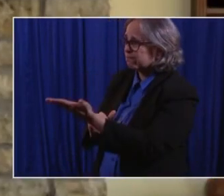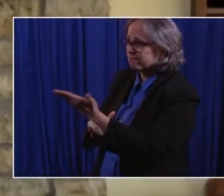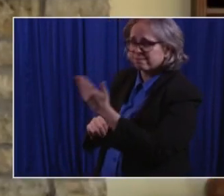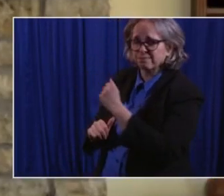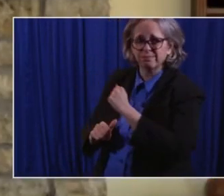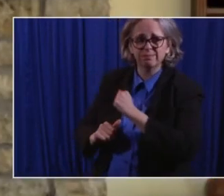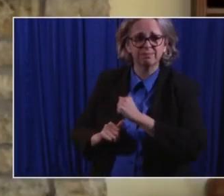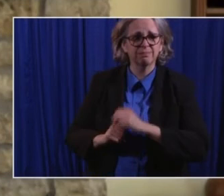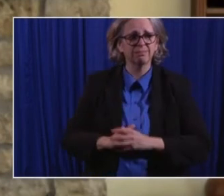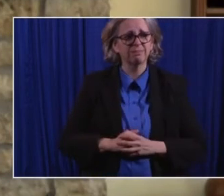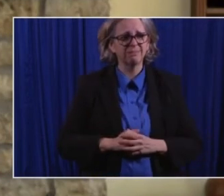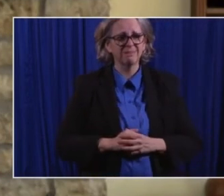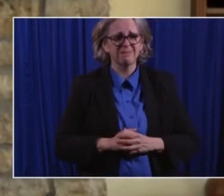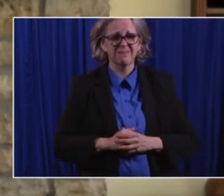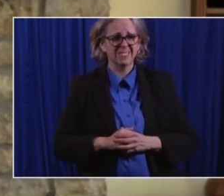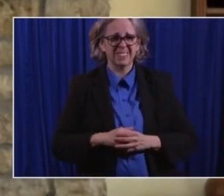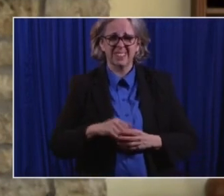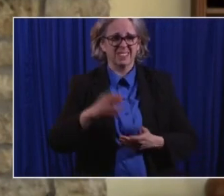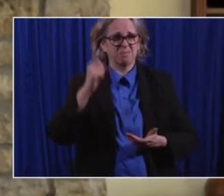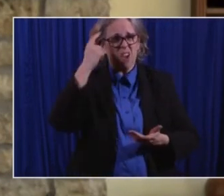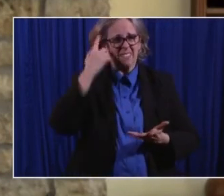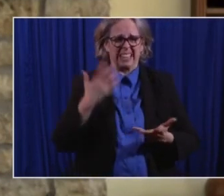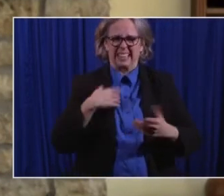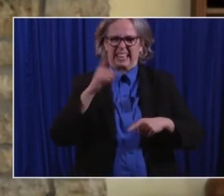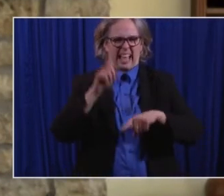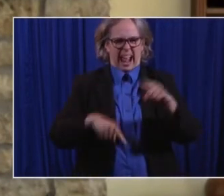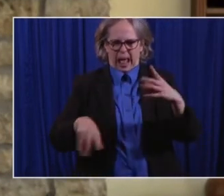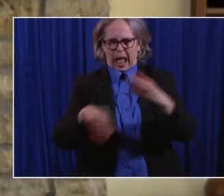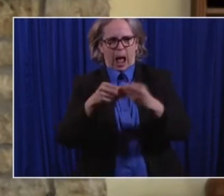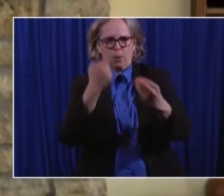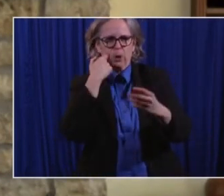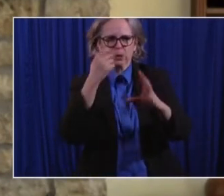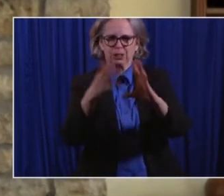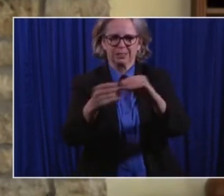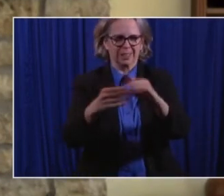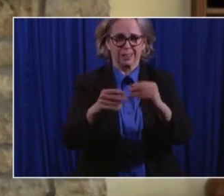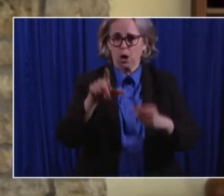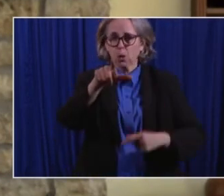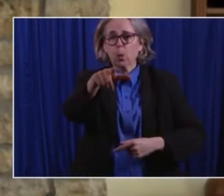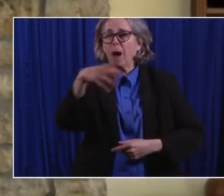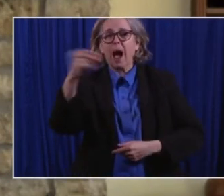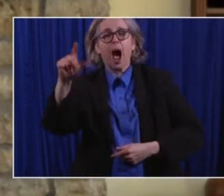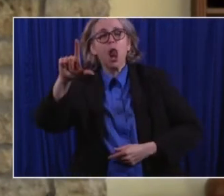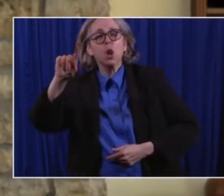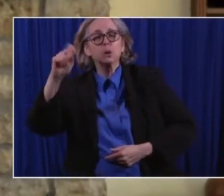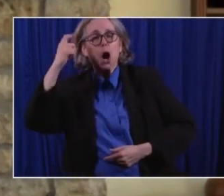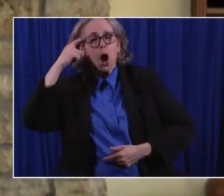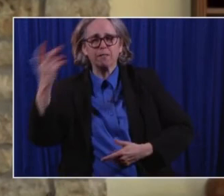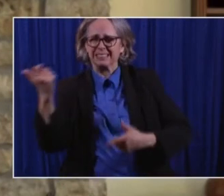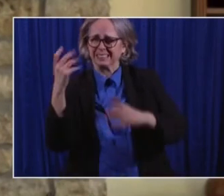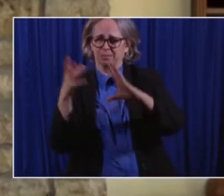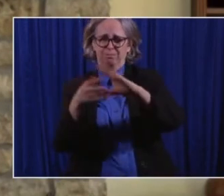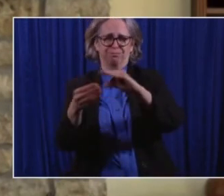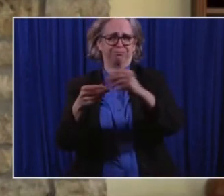Governor, I cannot add anything to what you and the Lieutenant Governor said. I think it was very well stated all